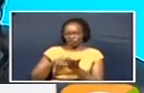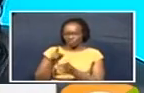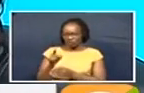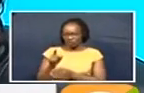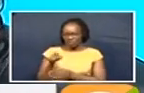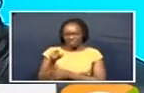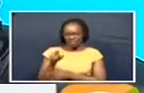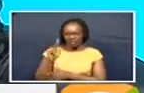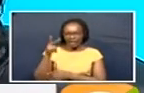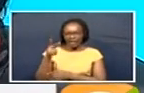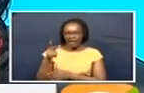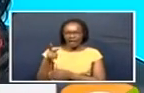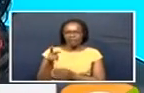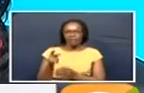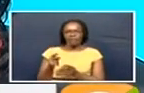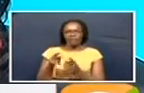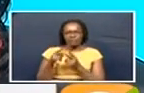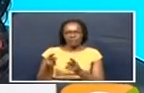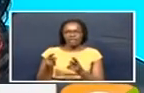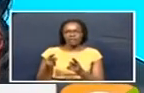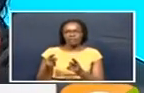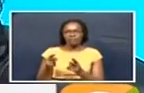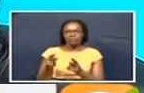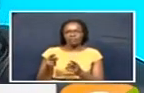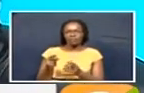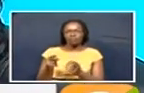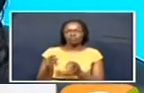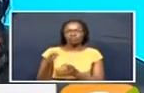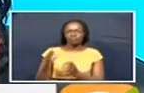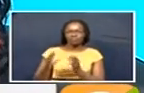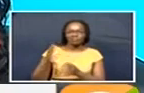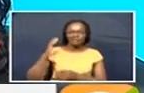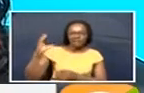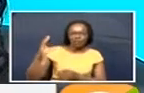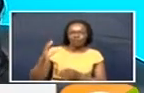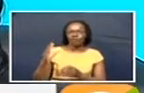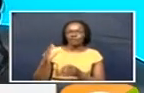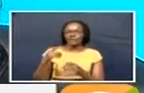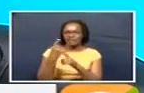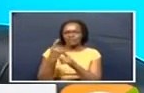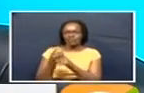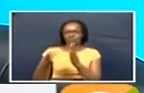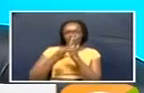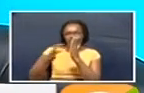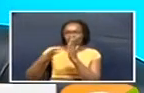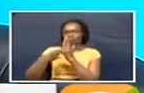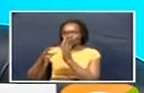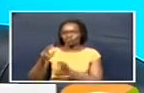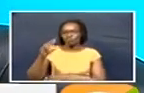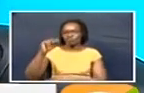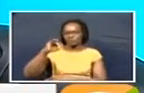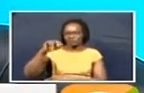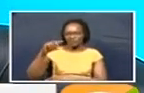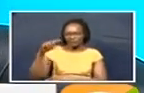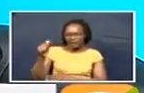most known opposition and multi-party democracy champions, Koigi Wamwere, and indeed seasoned politician Jenga Mungai.